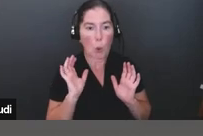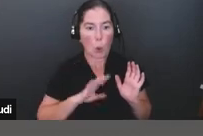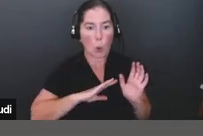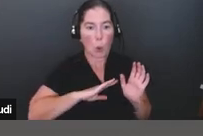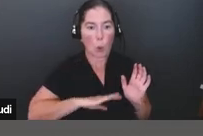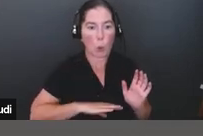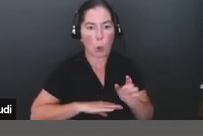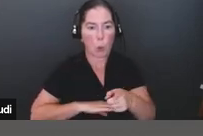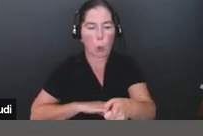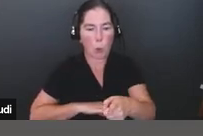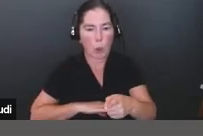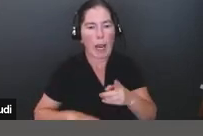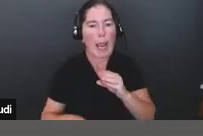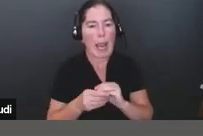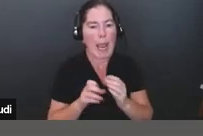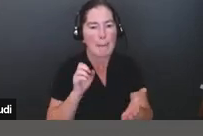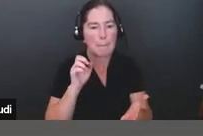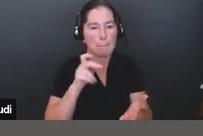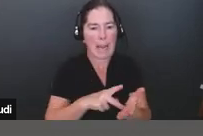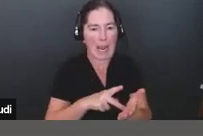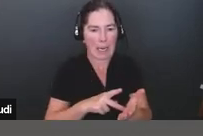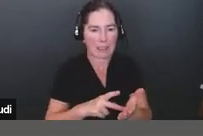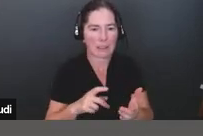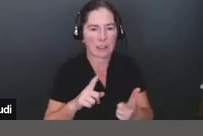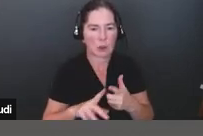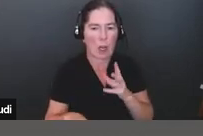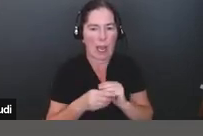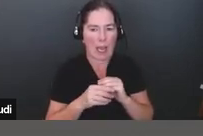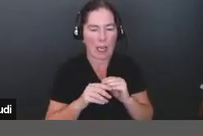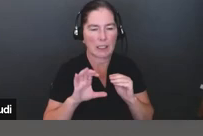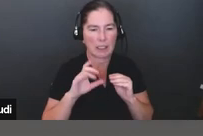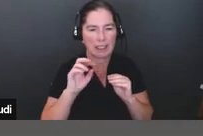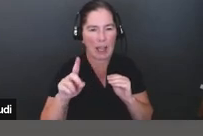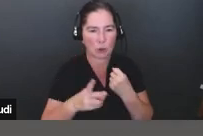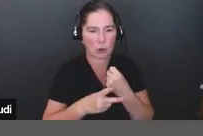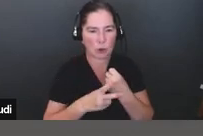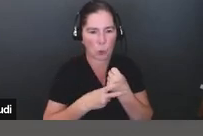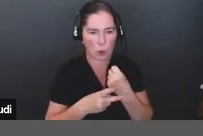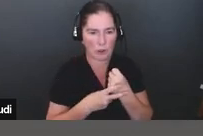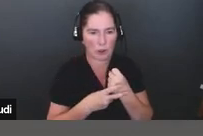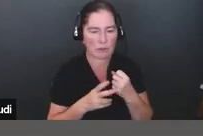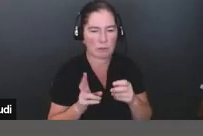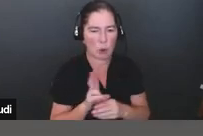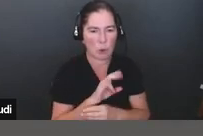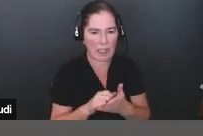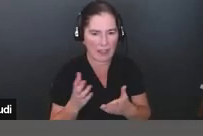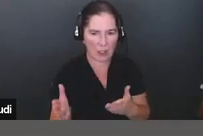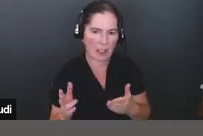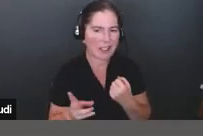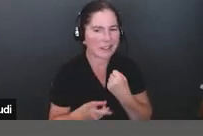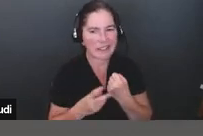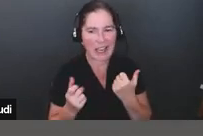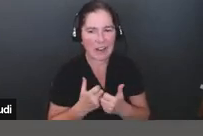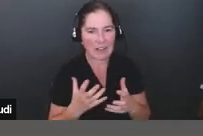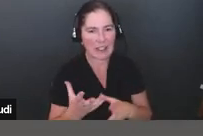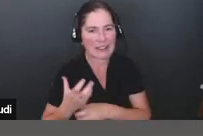You can always add it back by going to add cloud storage and finding it there. It's almost like it's just saving everything just